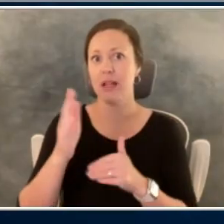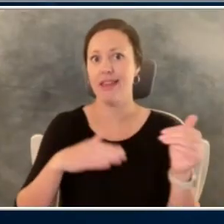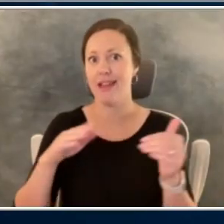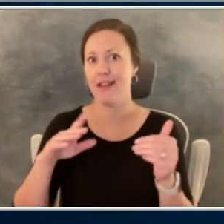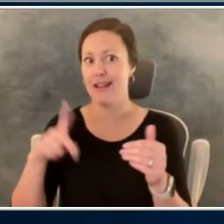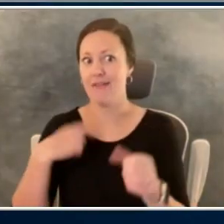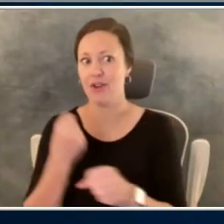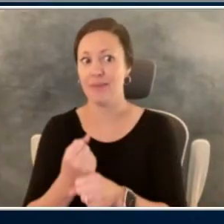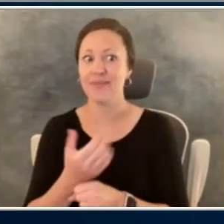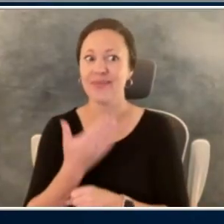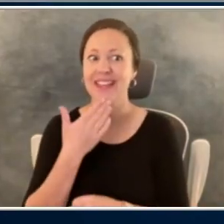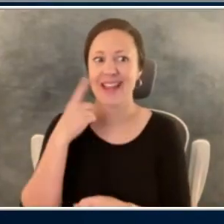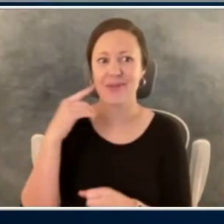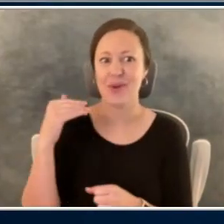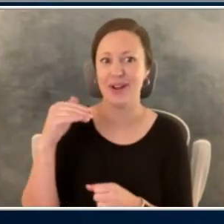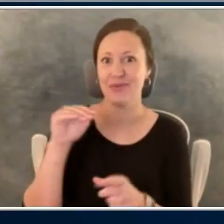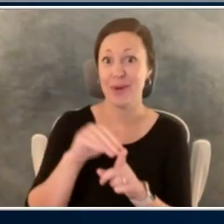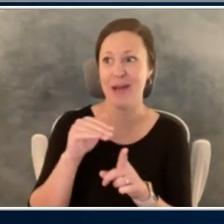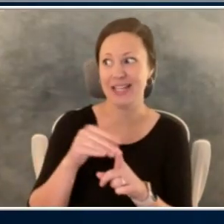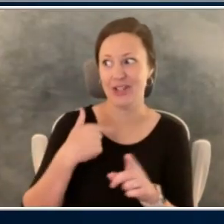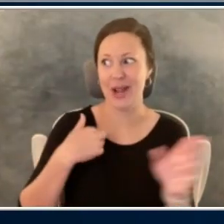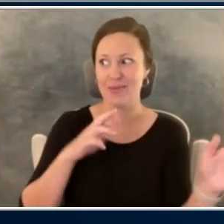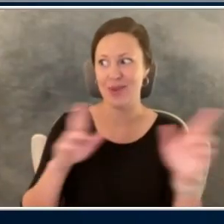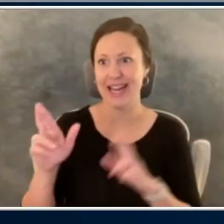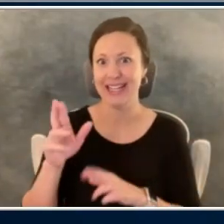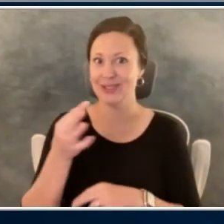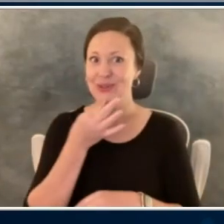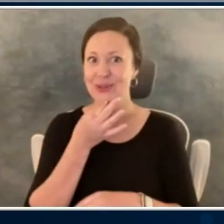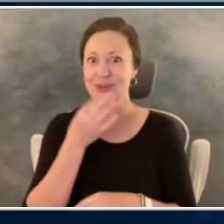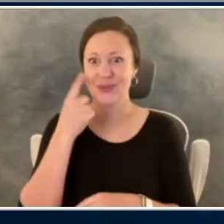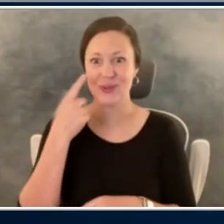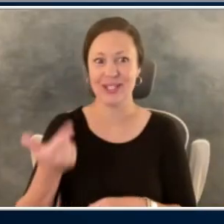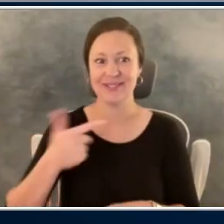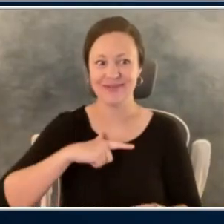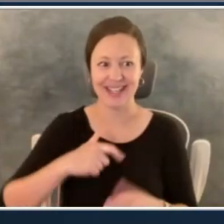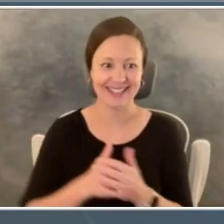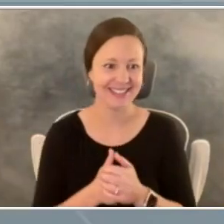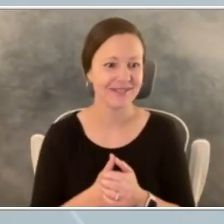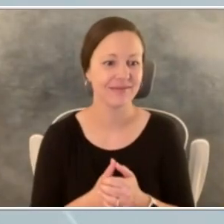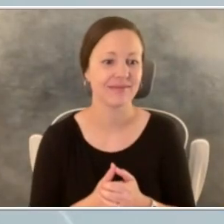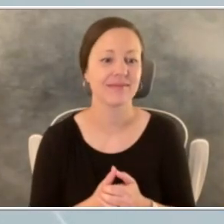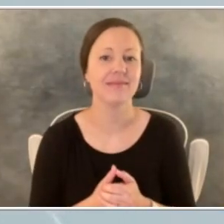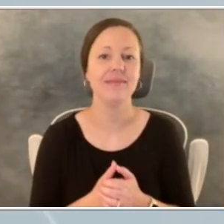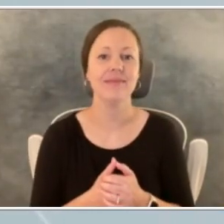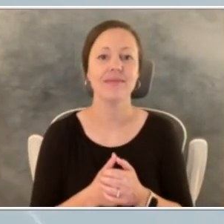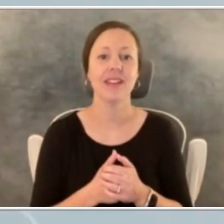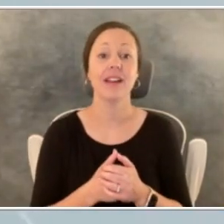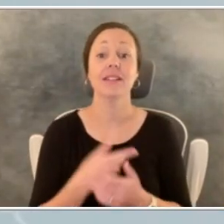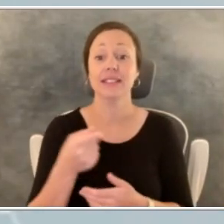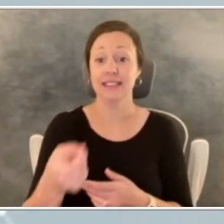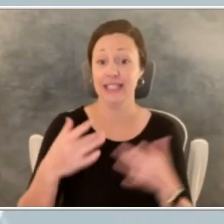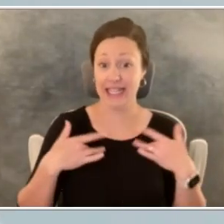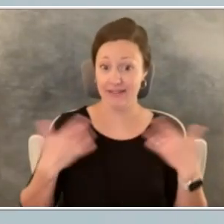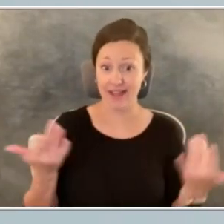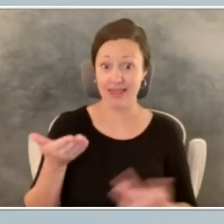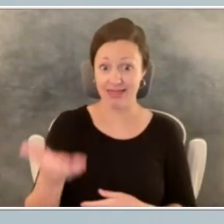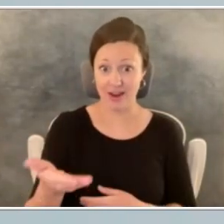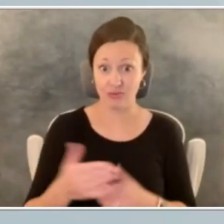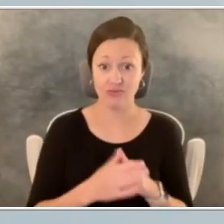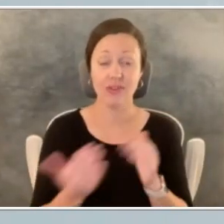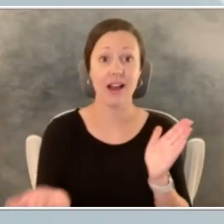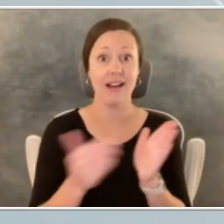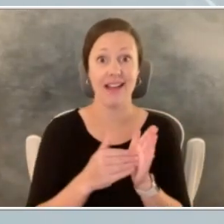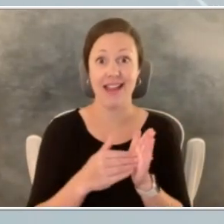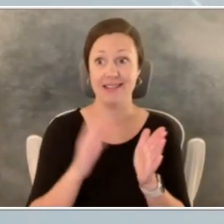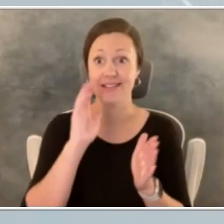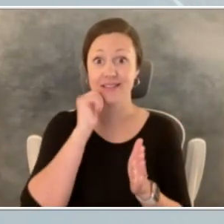reminder because I'm up for mine. I'm due for mine for sure. Details for this weekend's events are on the screen. It is again this Saturday afternoon